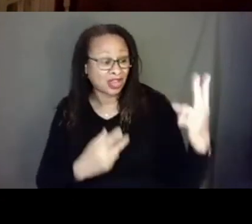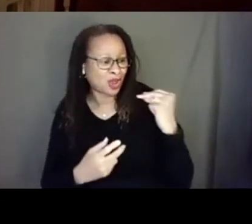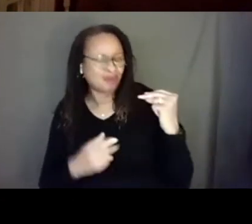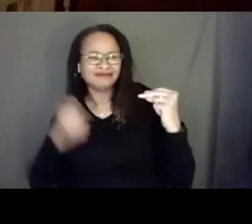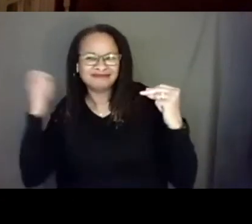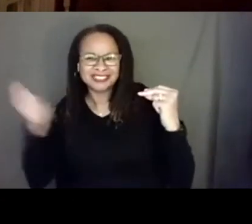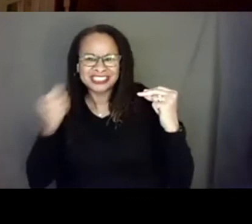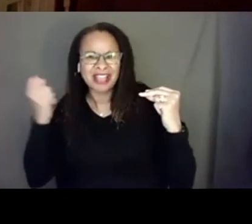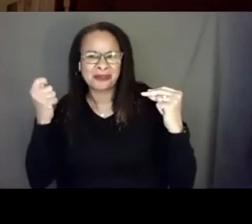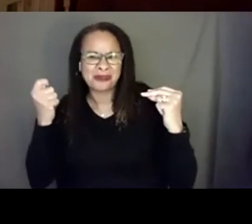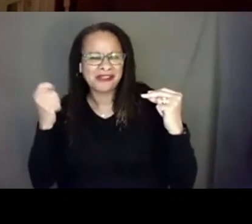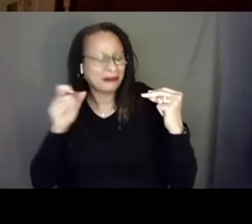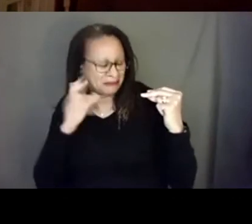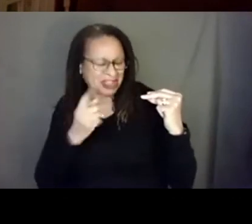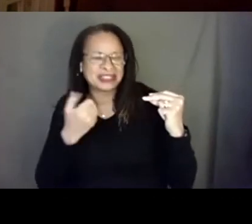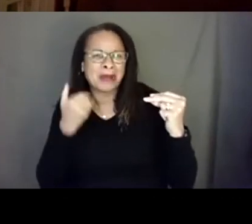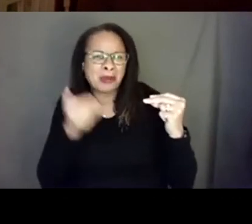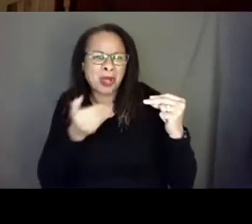you're closer to the yes.